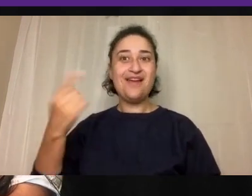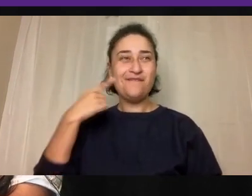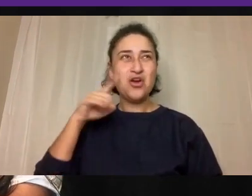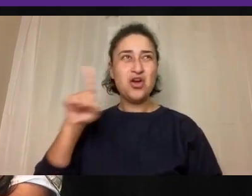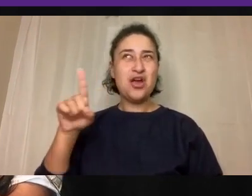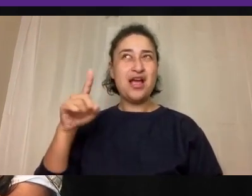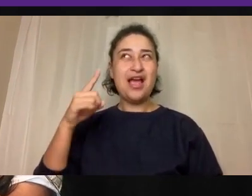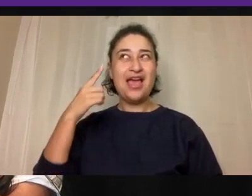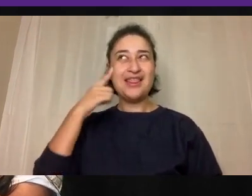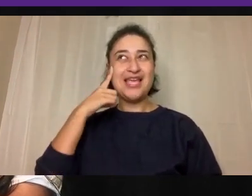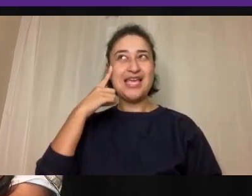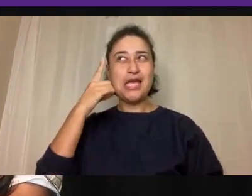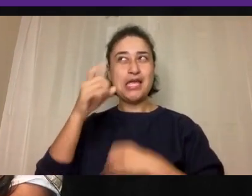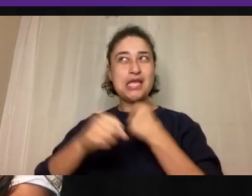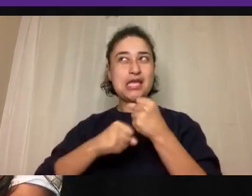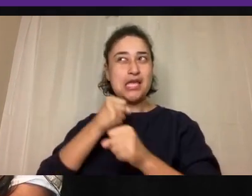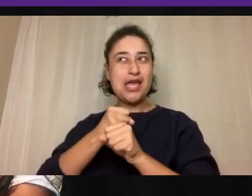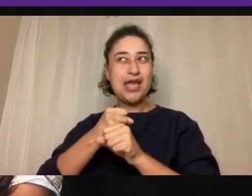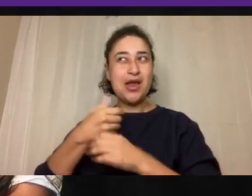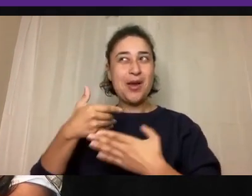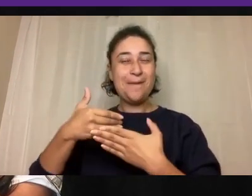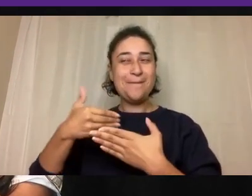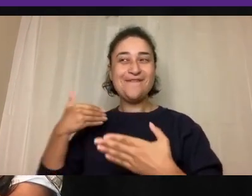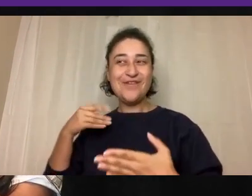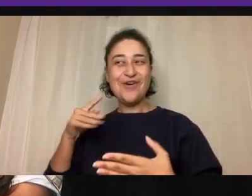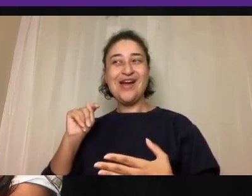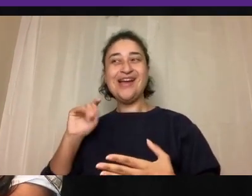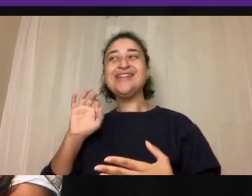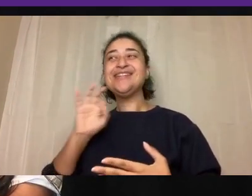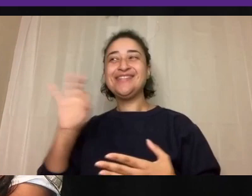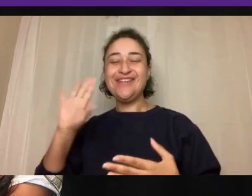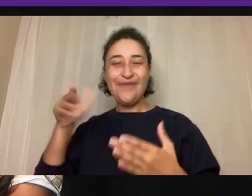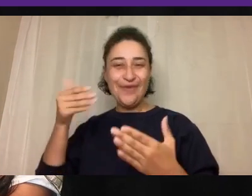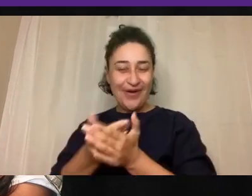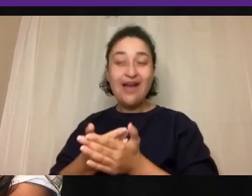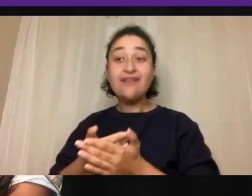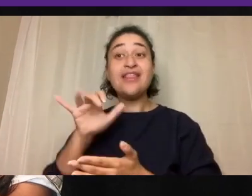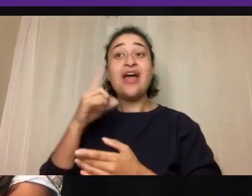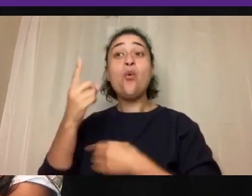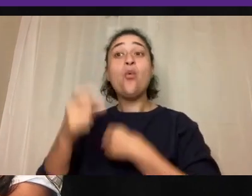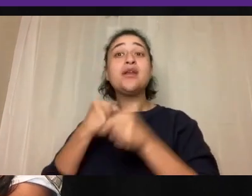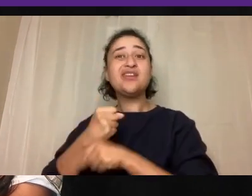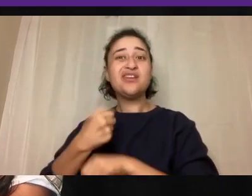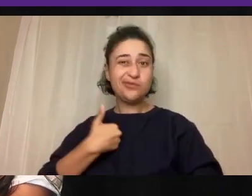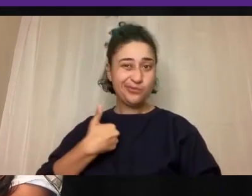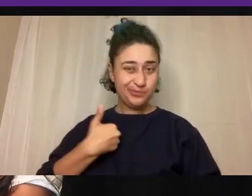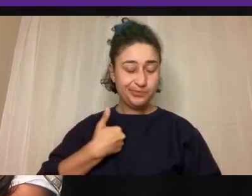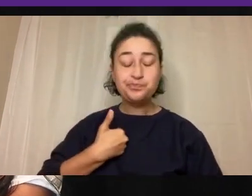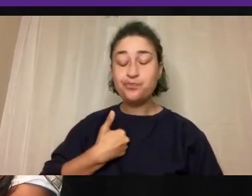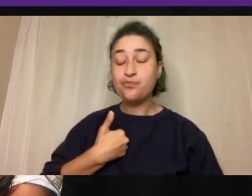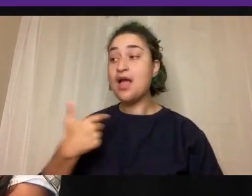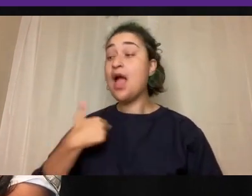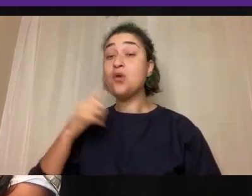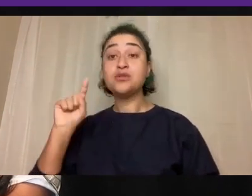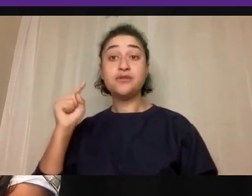maybe, before Tiffany arrived. And in that year, I had been, I was the first